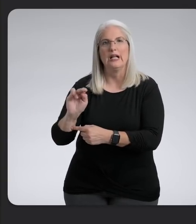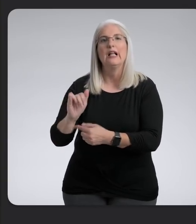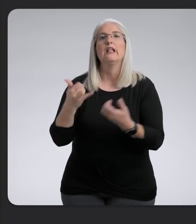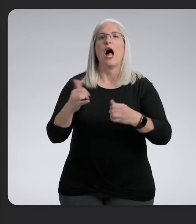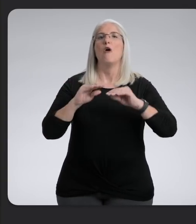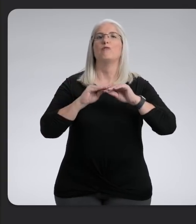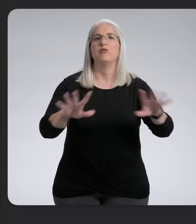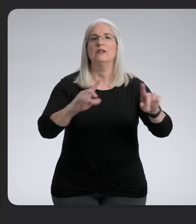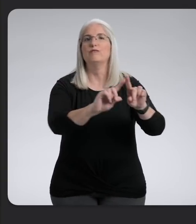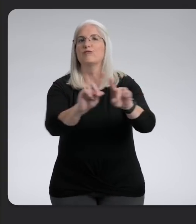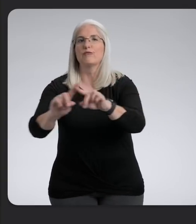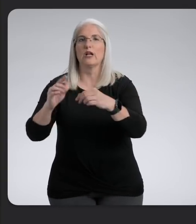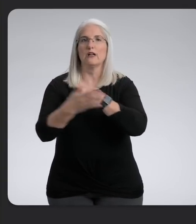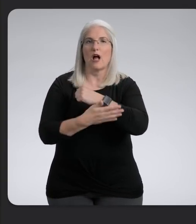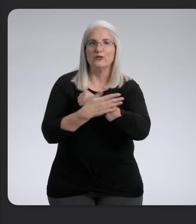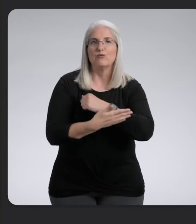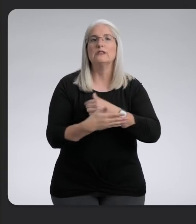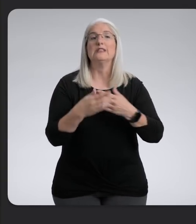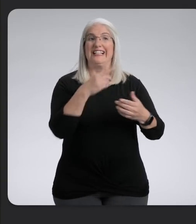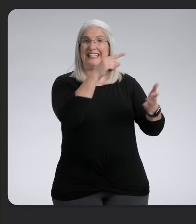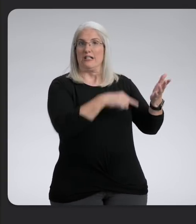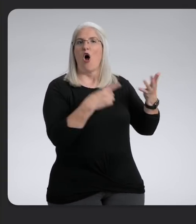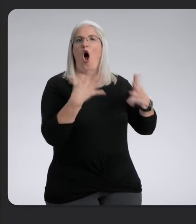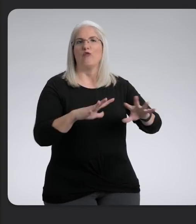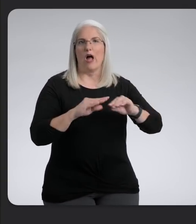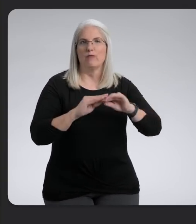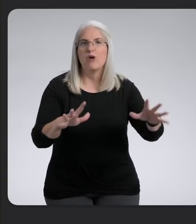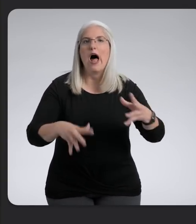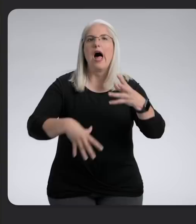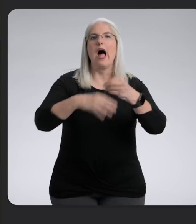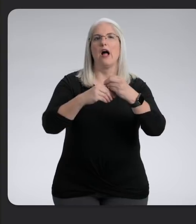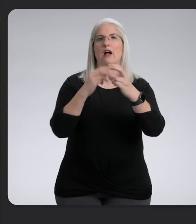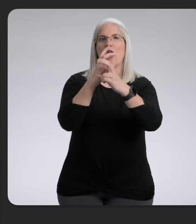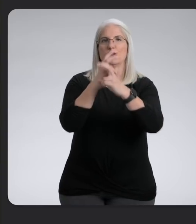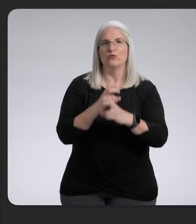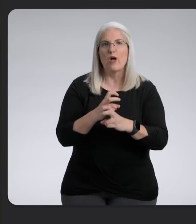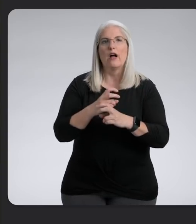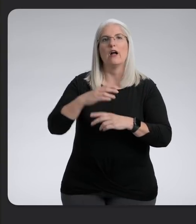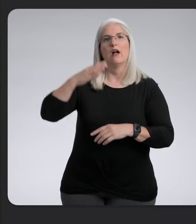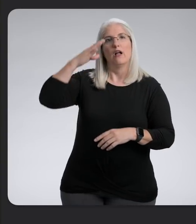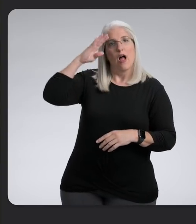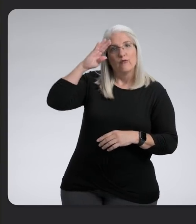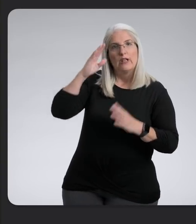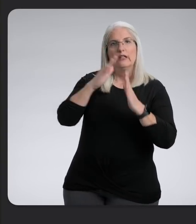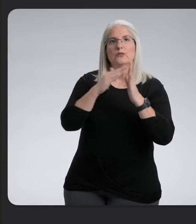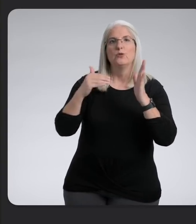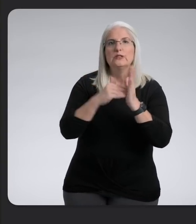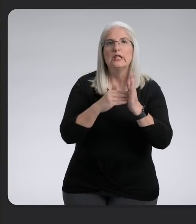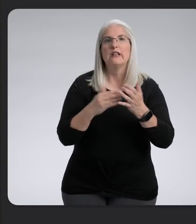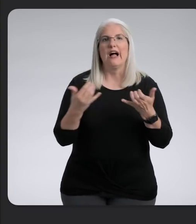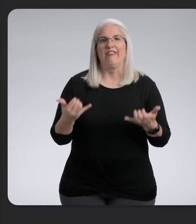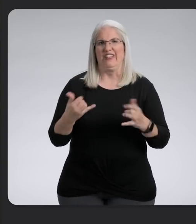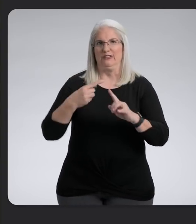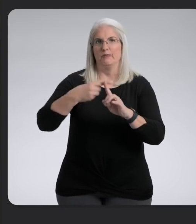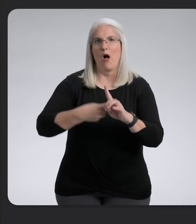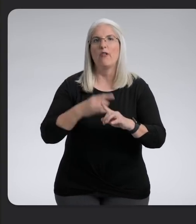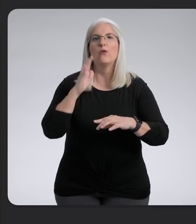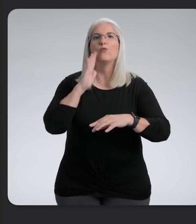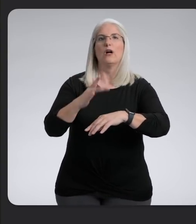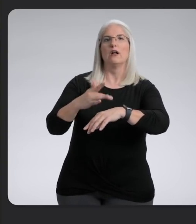HomePod Mini today, we're bringing it to Austria, Ireland, and New Zealand this month, and it'll be available in Italy by the end of the